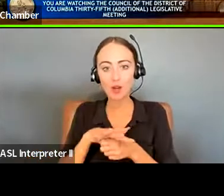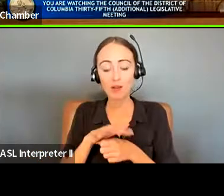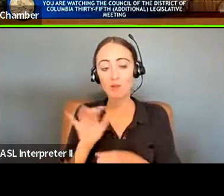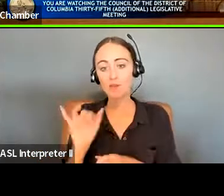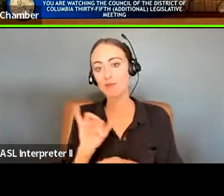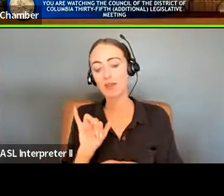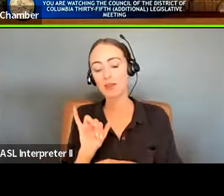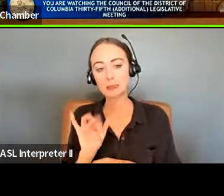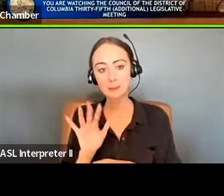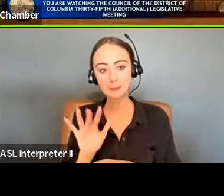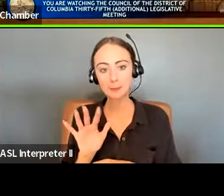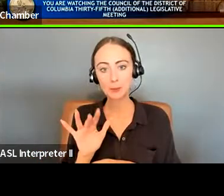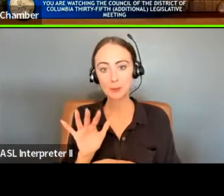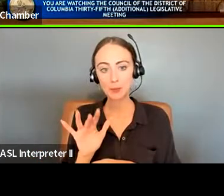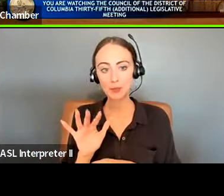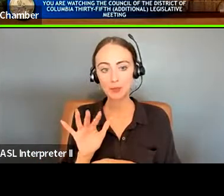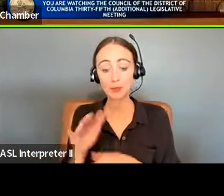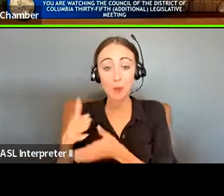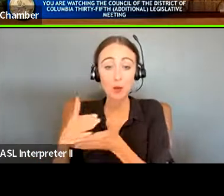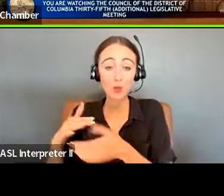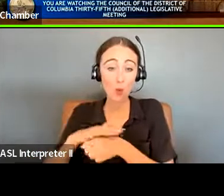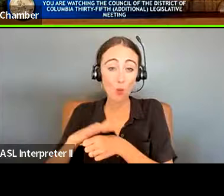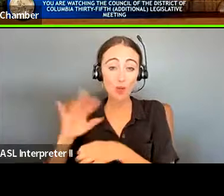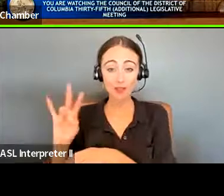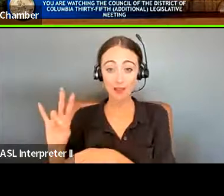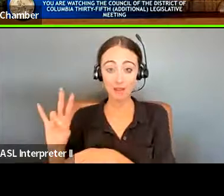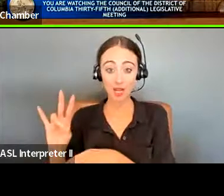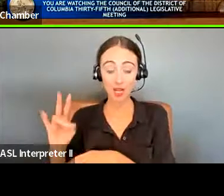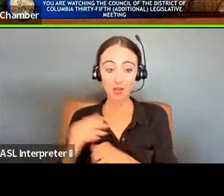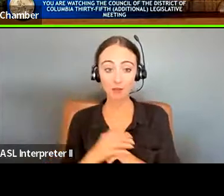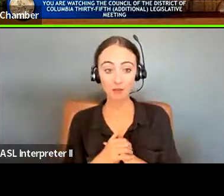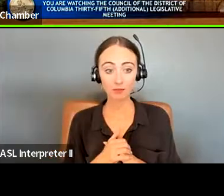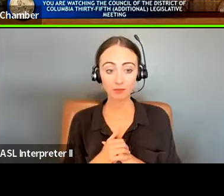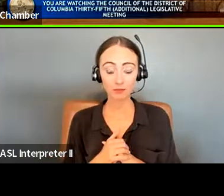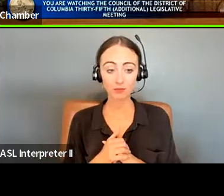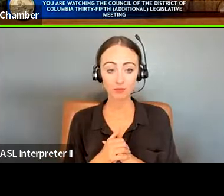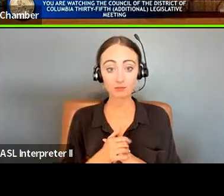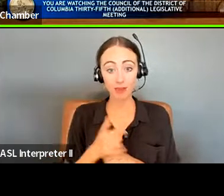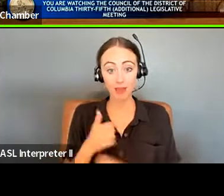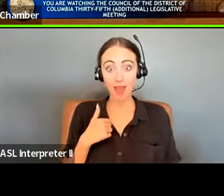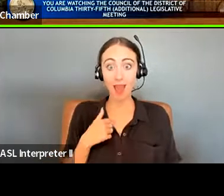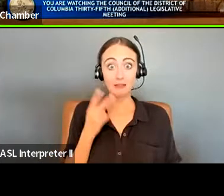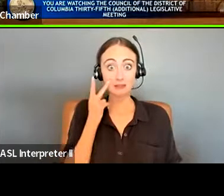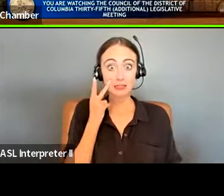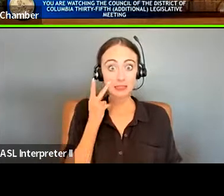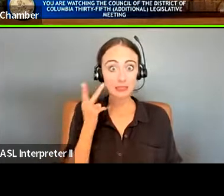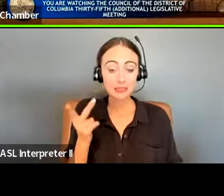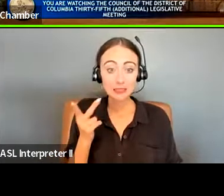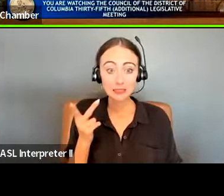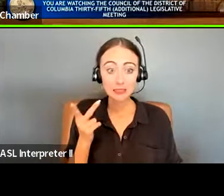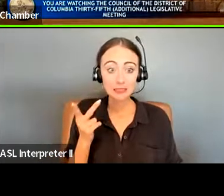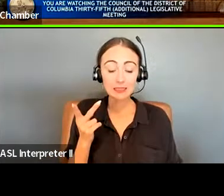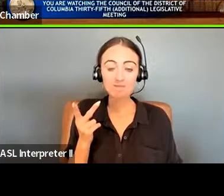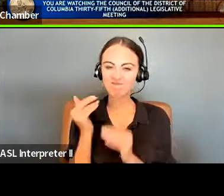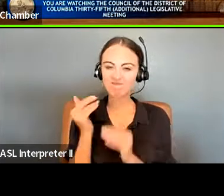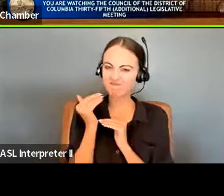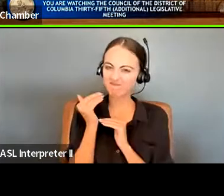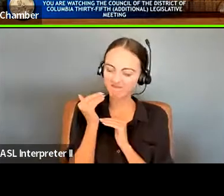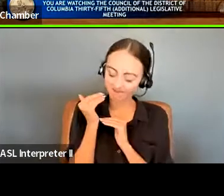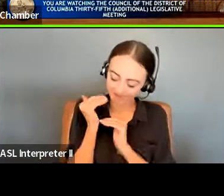instance, in parts of Ward 7, where I've witnessed that there's very